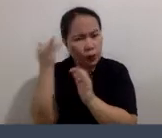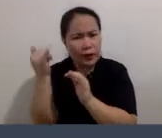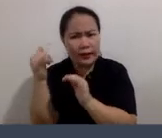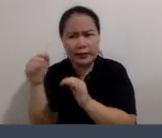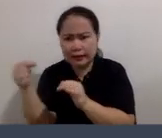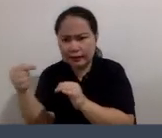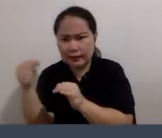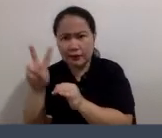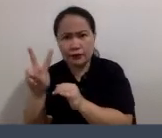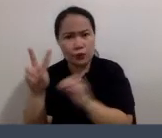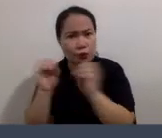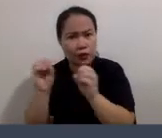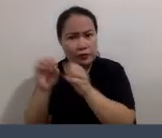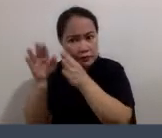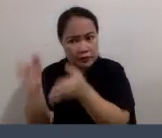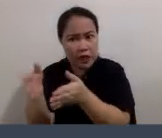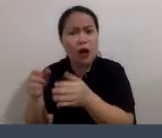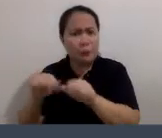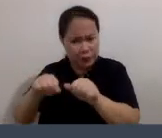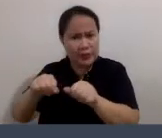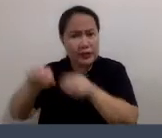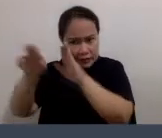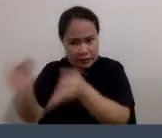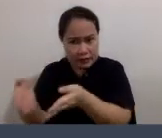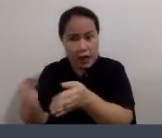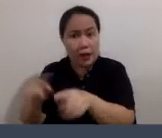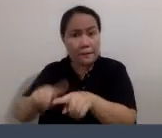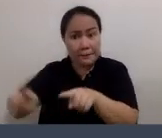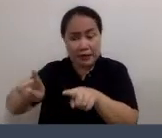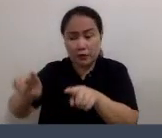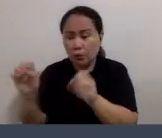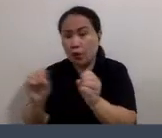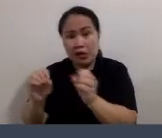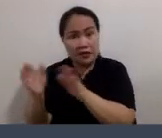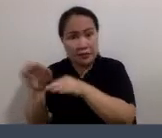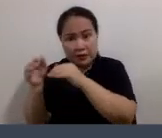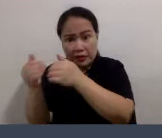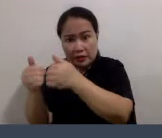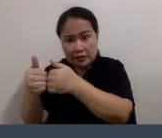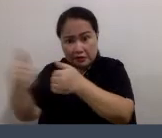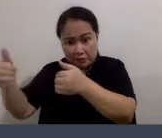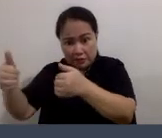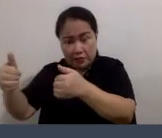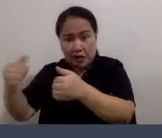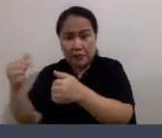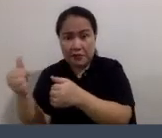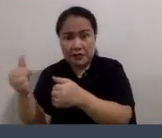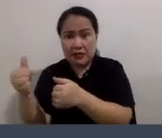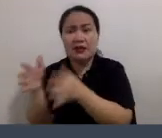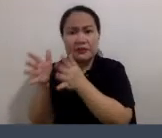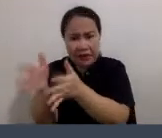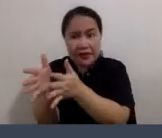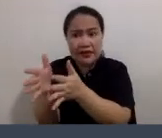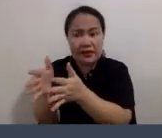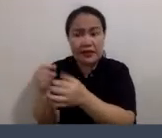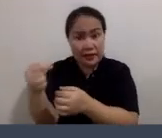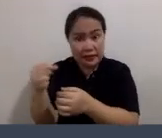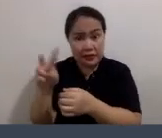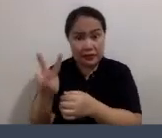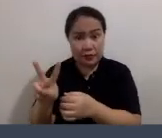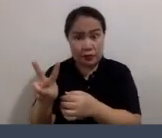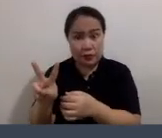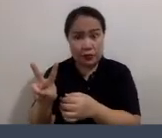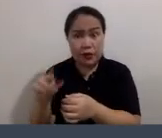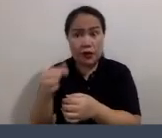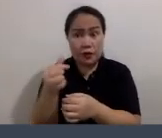parenthesis? So, ito actually, pwede mo siyang lagyan ng parenthesis. But since wala namang operation dito, okay na na ganyan na lang siya.